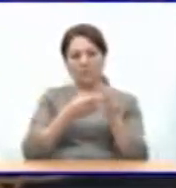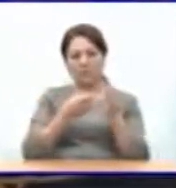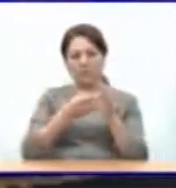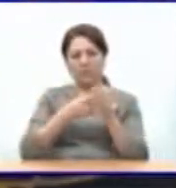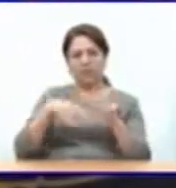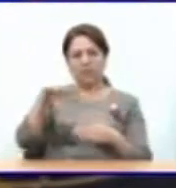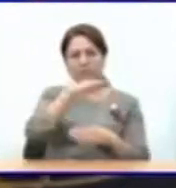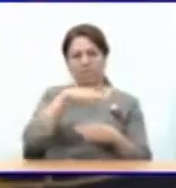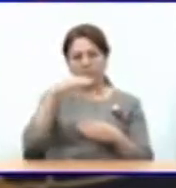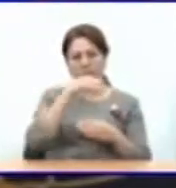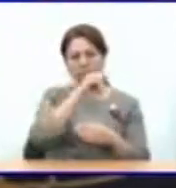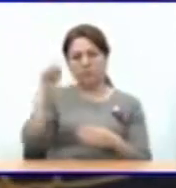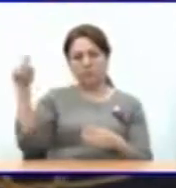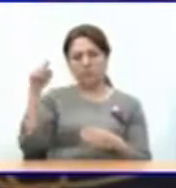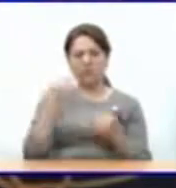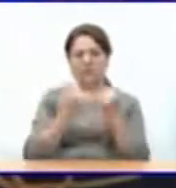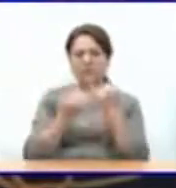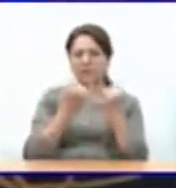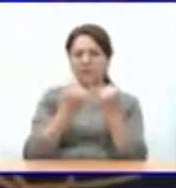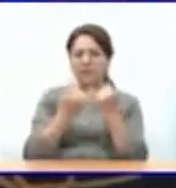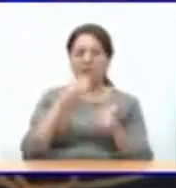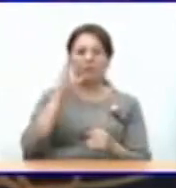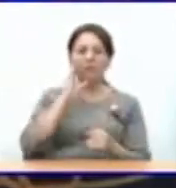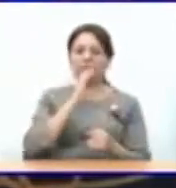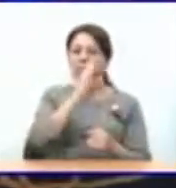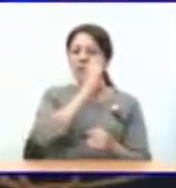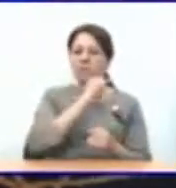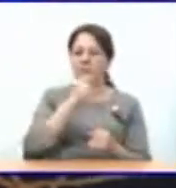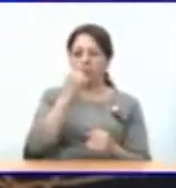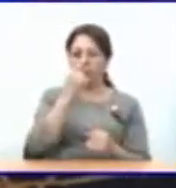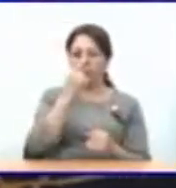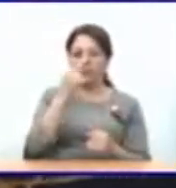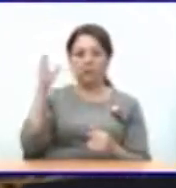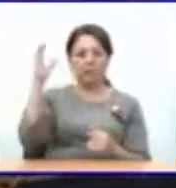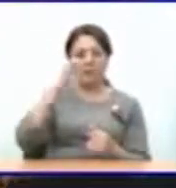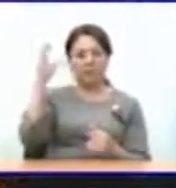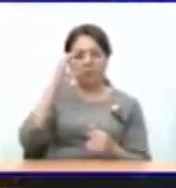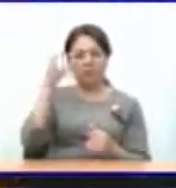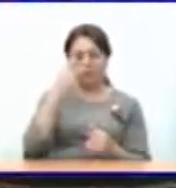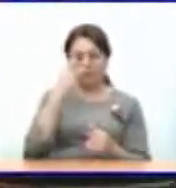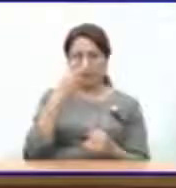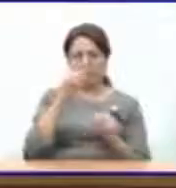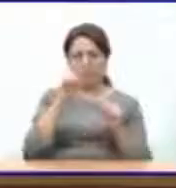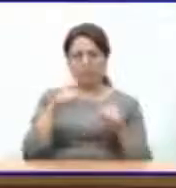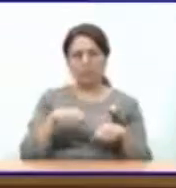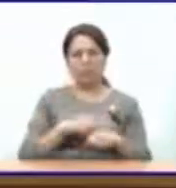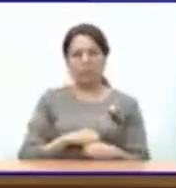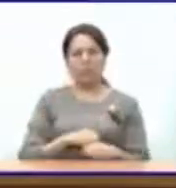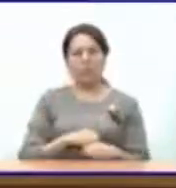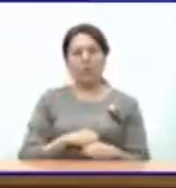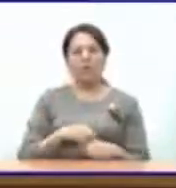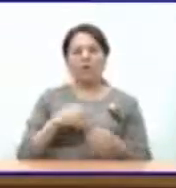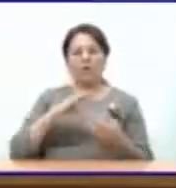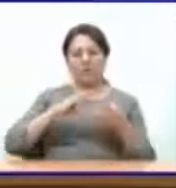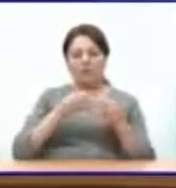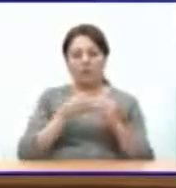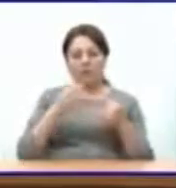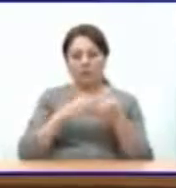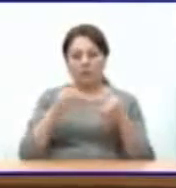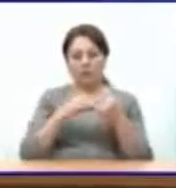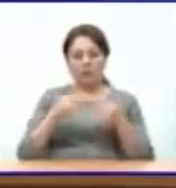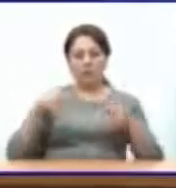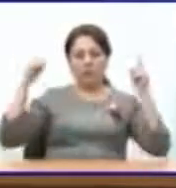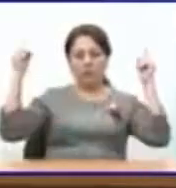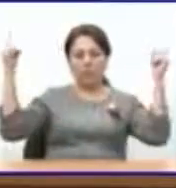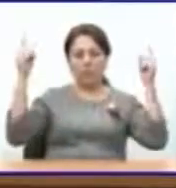sariq chiziqlar shimolga yaqin ko'k chiziqlarga qarab kirib ketayotganini ko'rishingiz mumkin. Demak, biz yerni